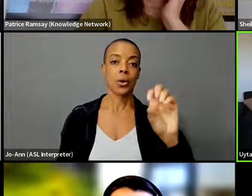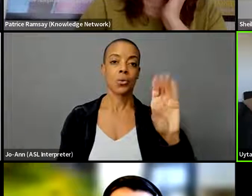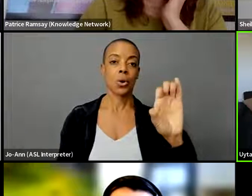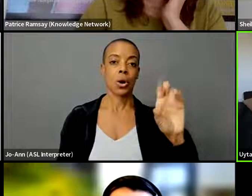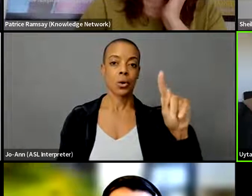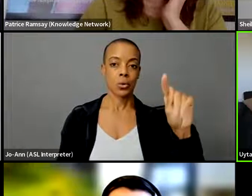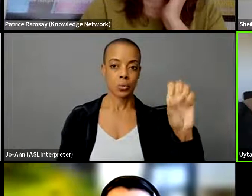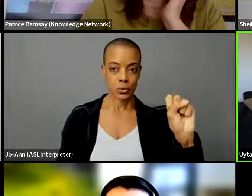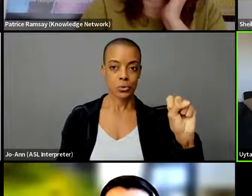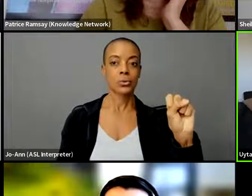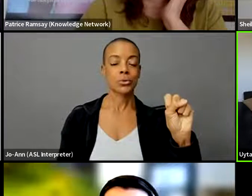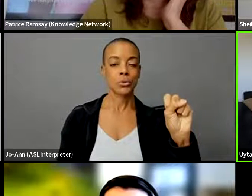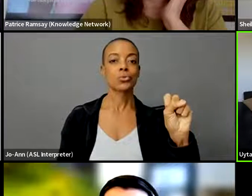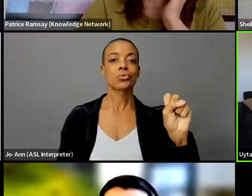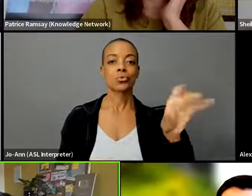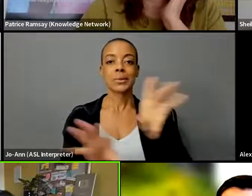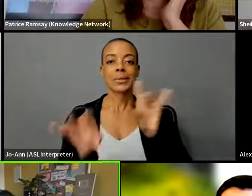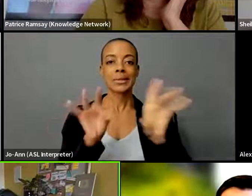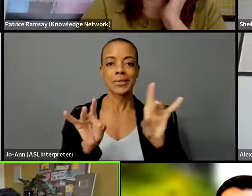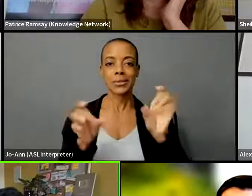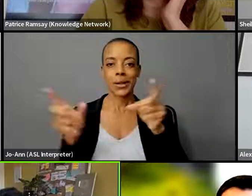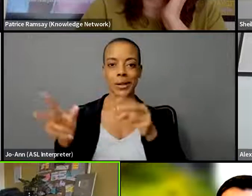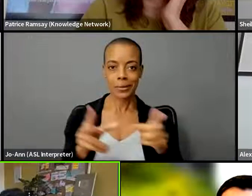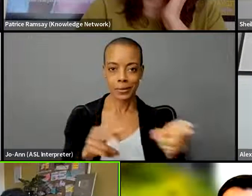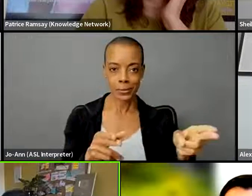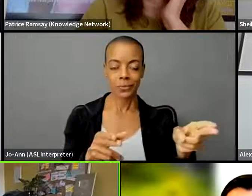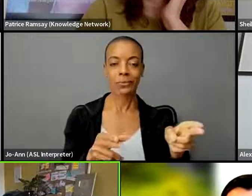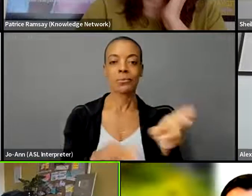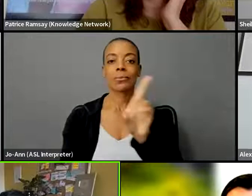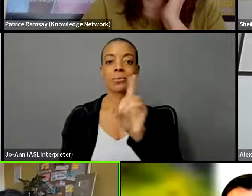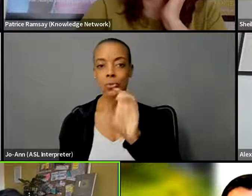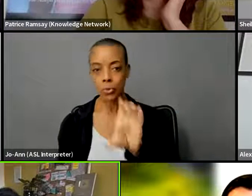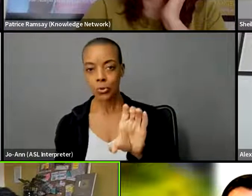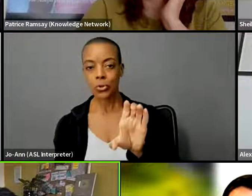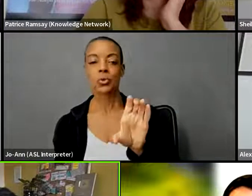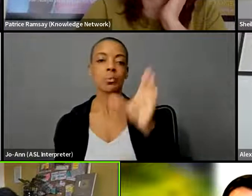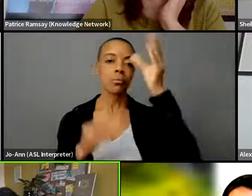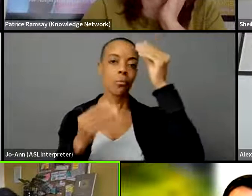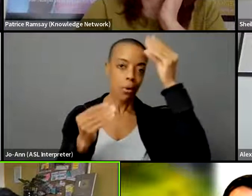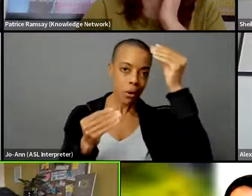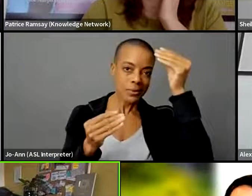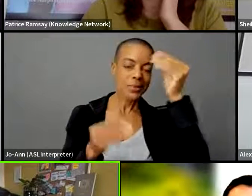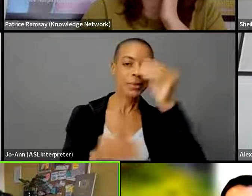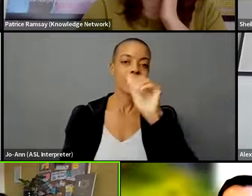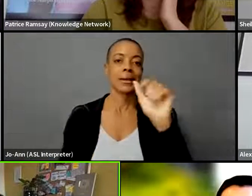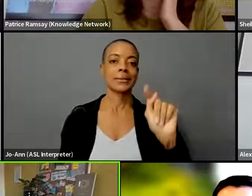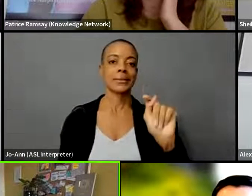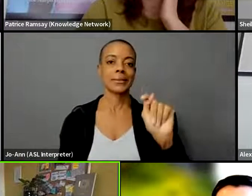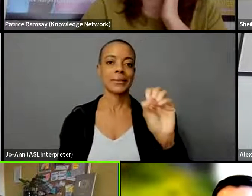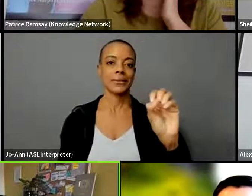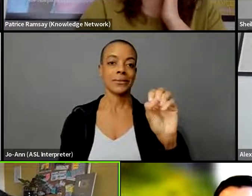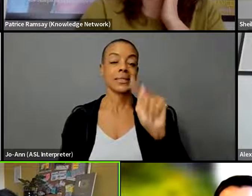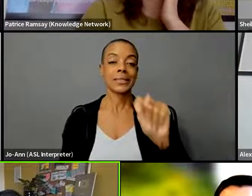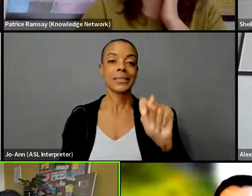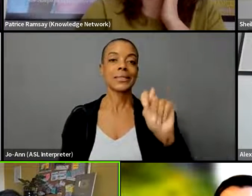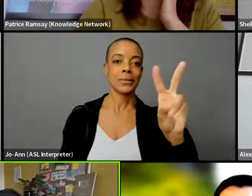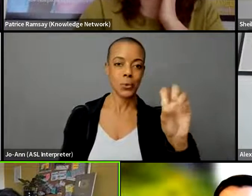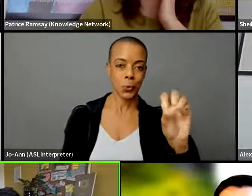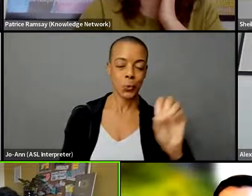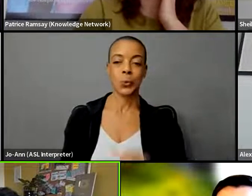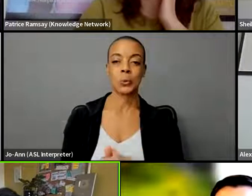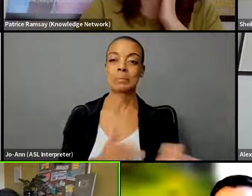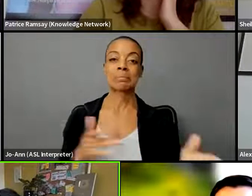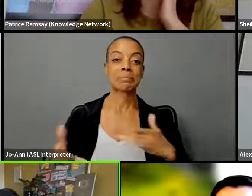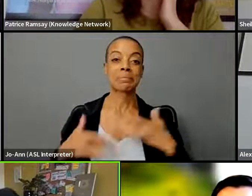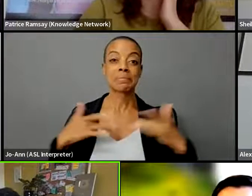for Documentaries, Programming, and Content at TVO. I'm really excited to have you all here on this call